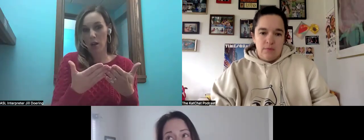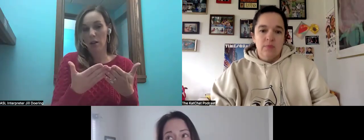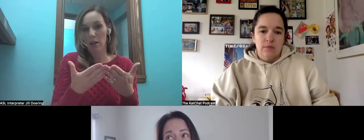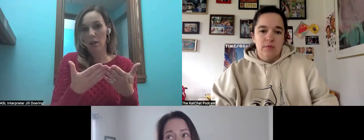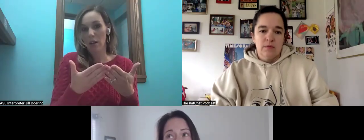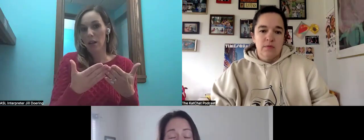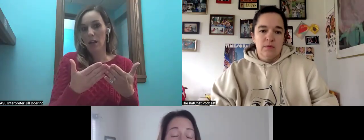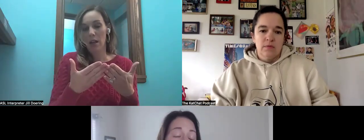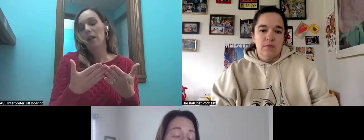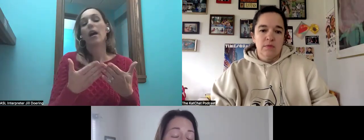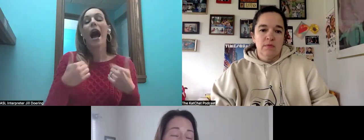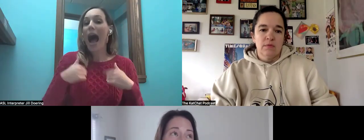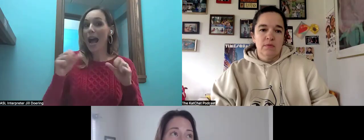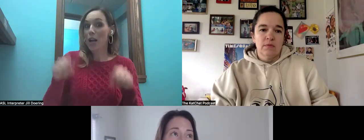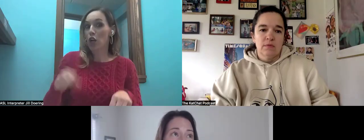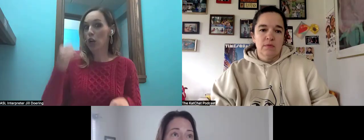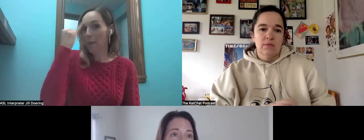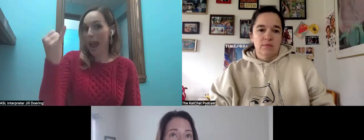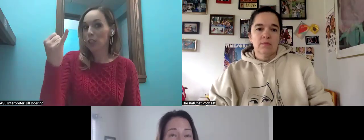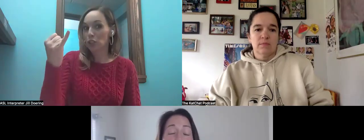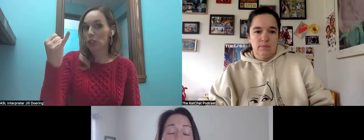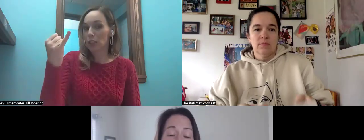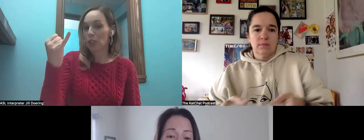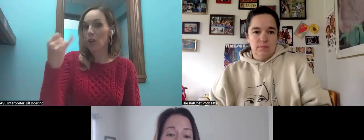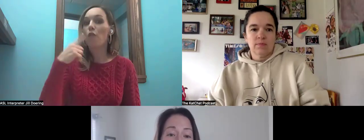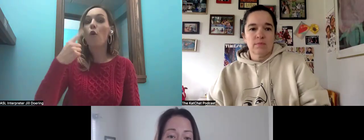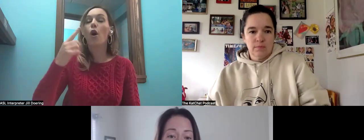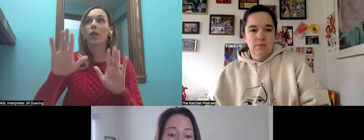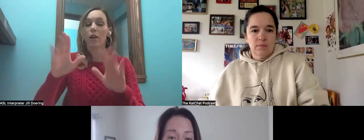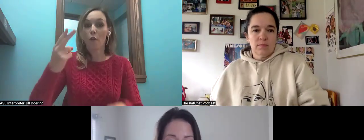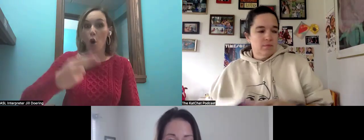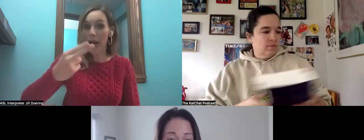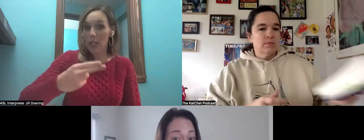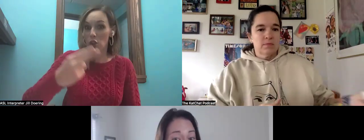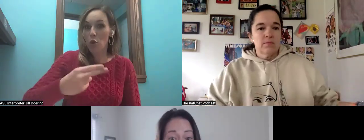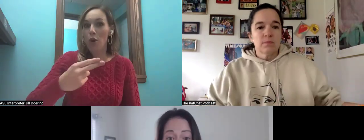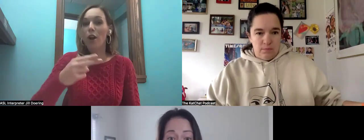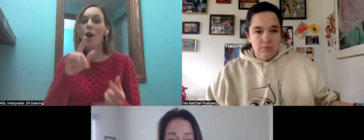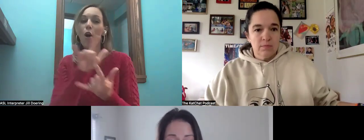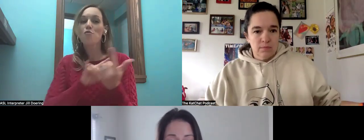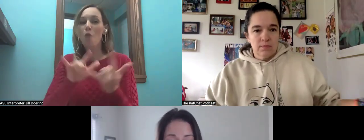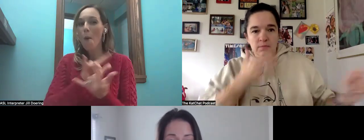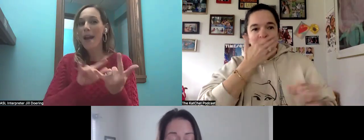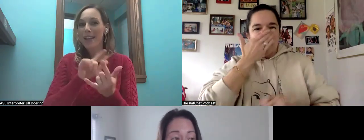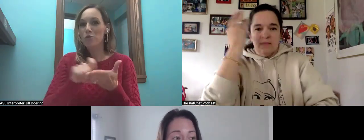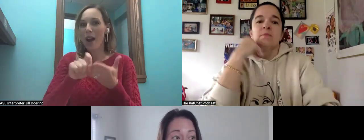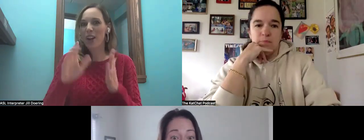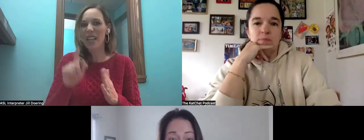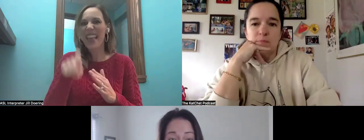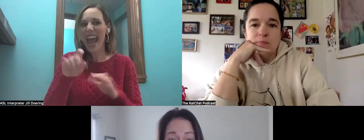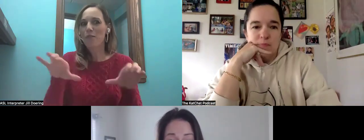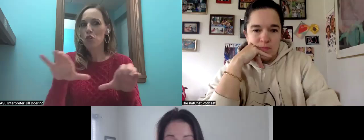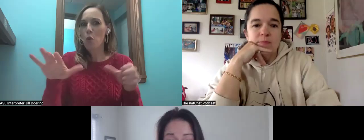couldn't I could imagine doing for historical romance writers, they have to do a whole book.